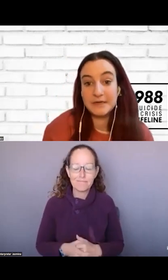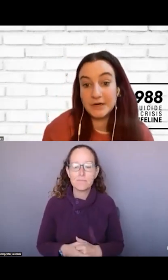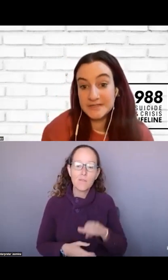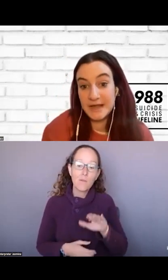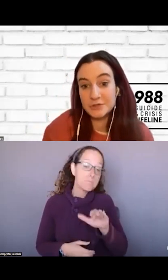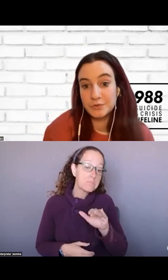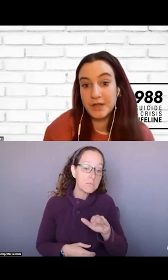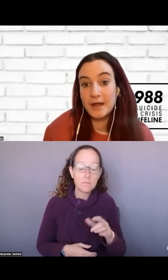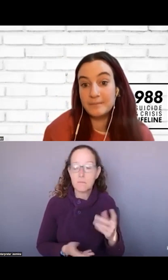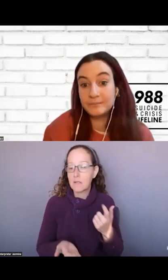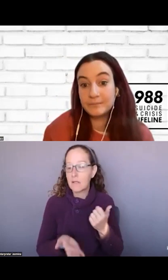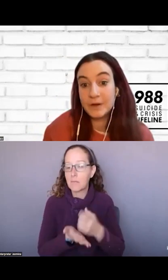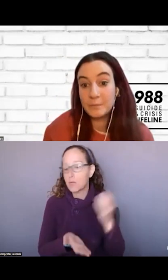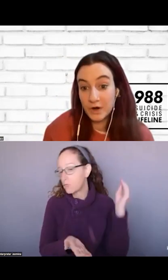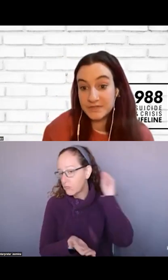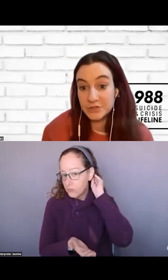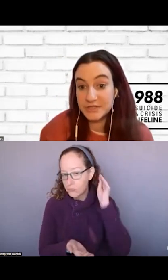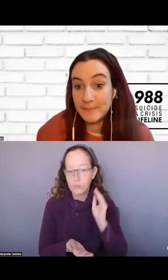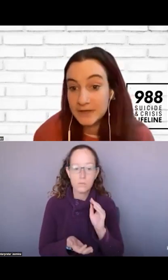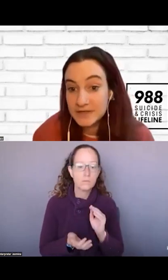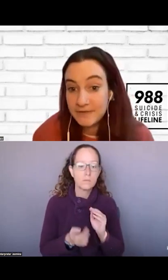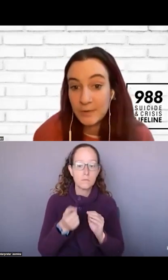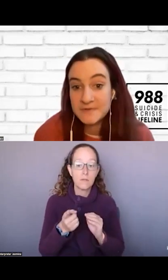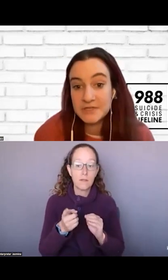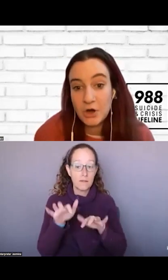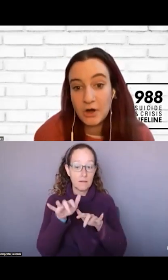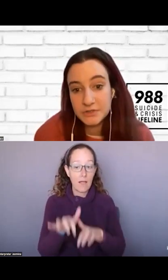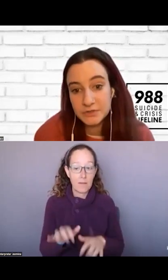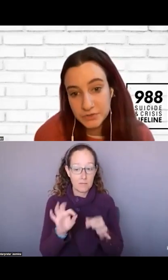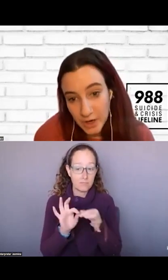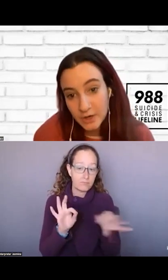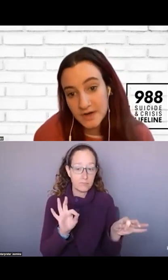And here is the actual words that you should type in to find our website,